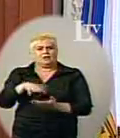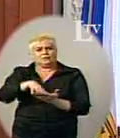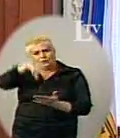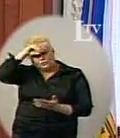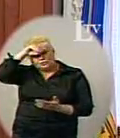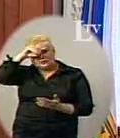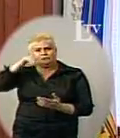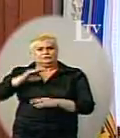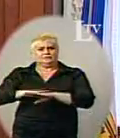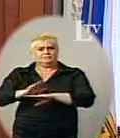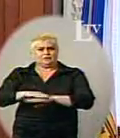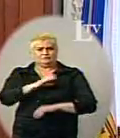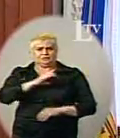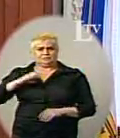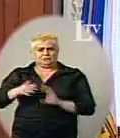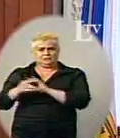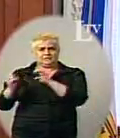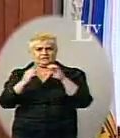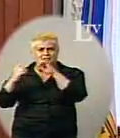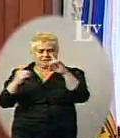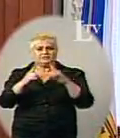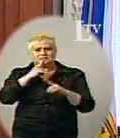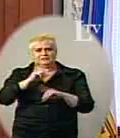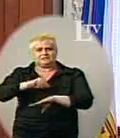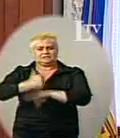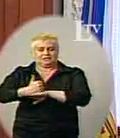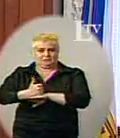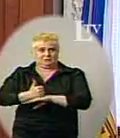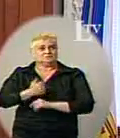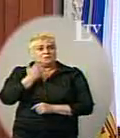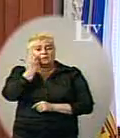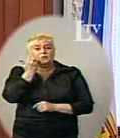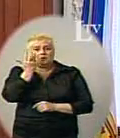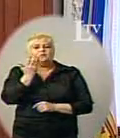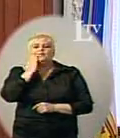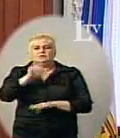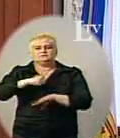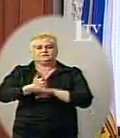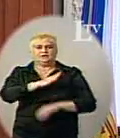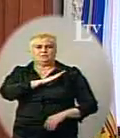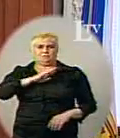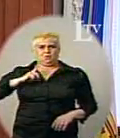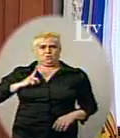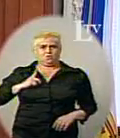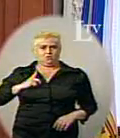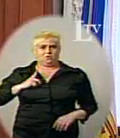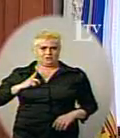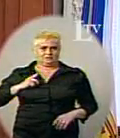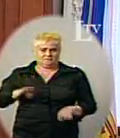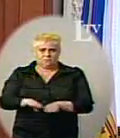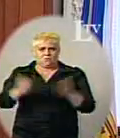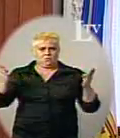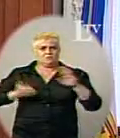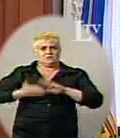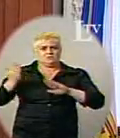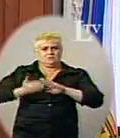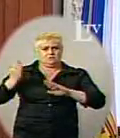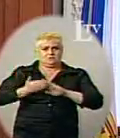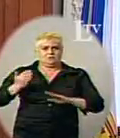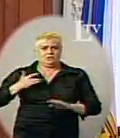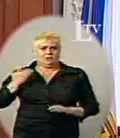on Education. In the coming months, a board will fully be operational and steps will be